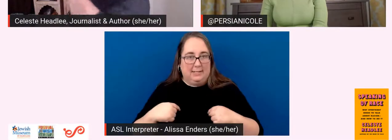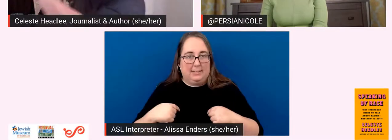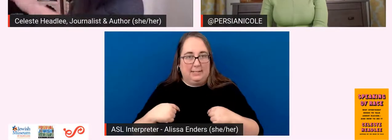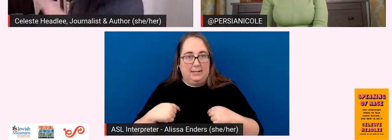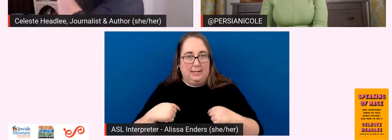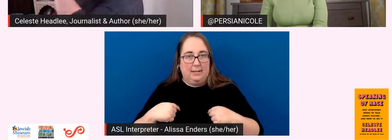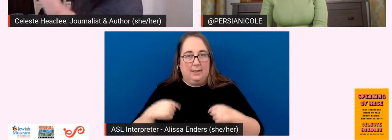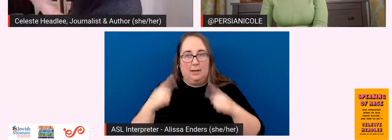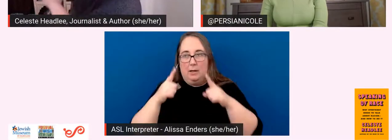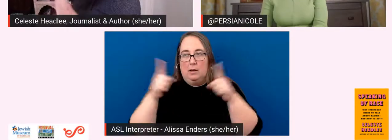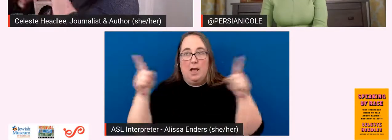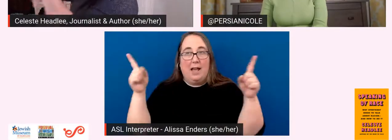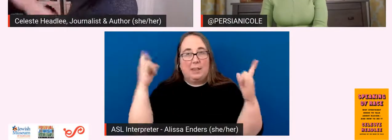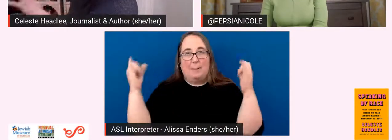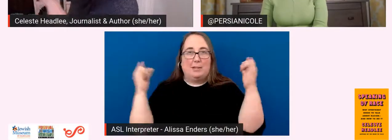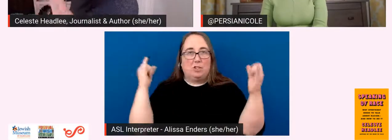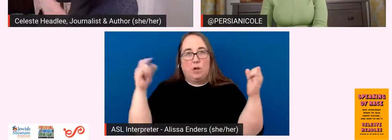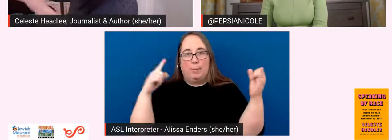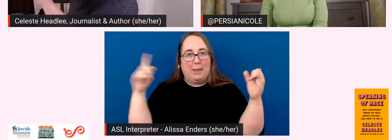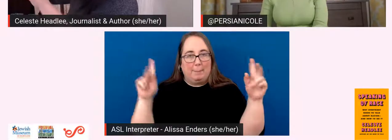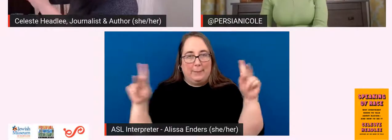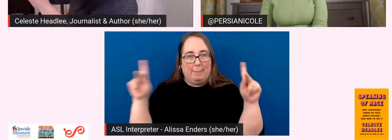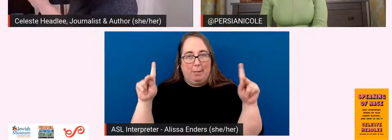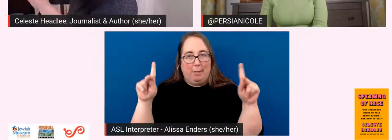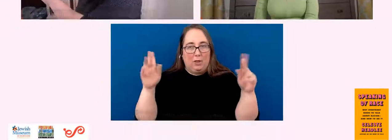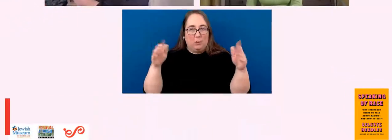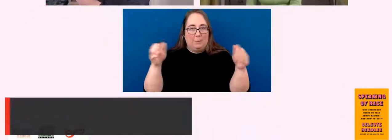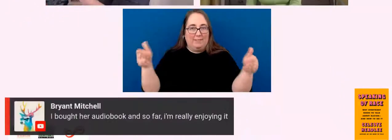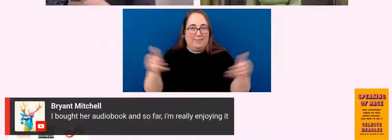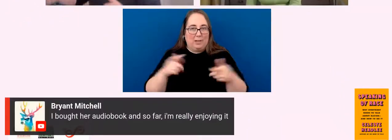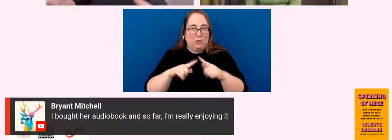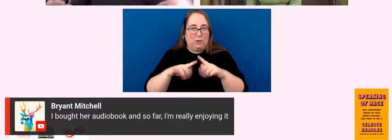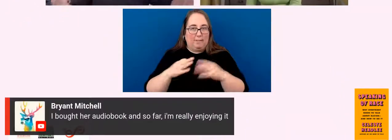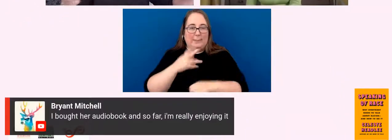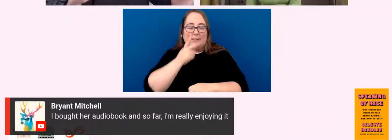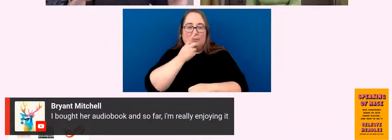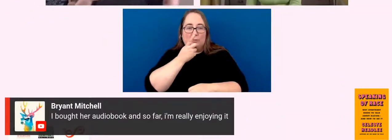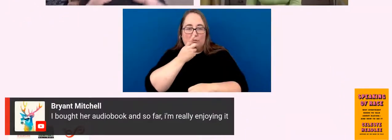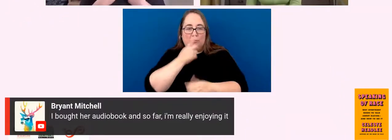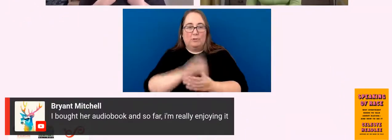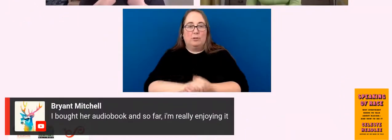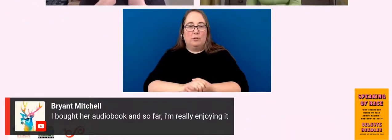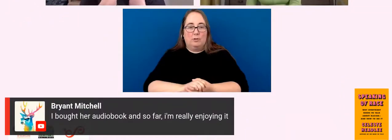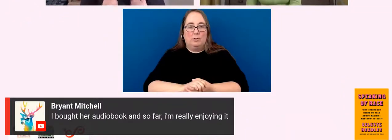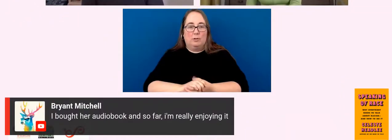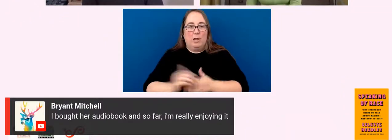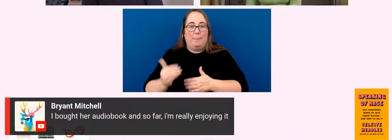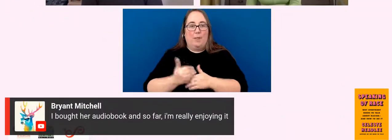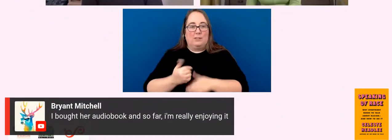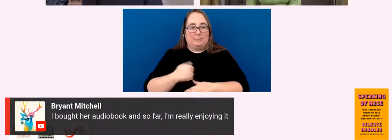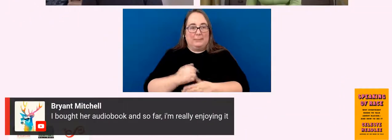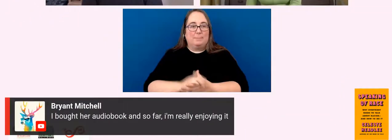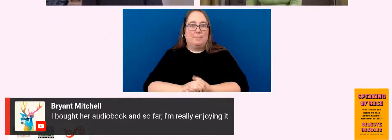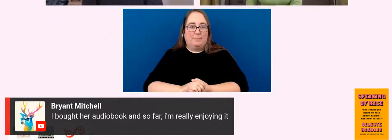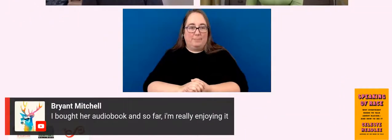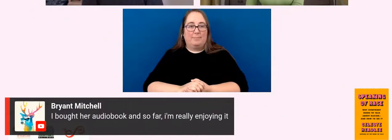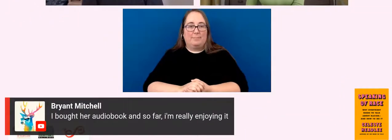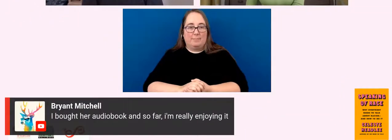the imaginary black people that you might invite to your family dinner. Right. It bothers me.